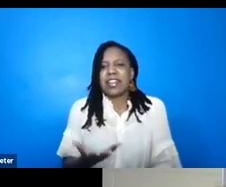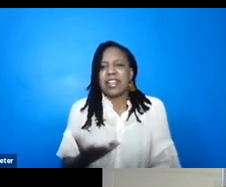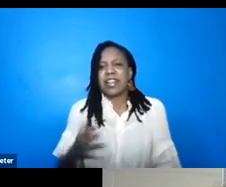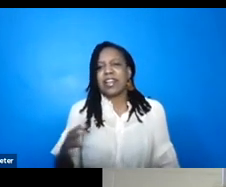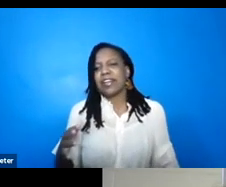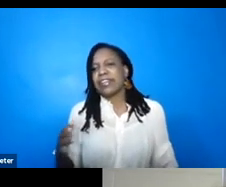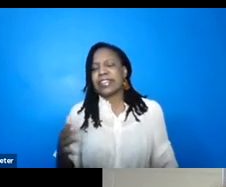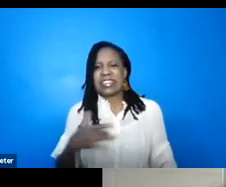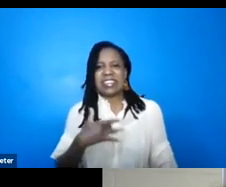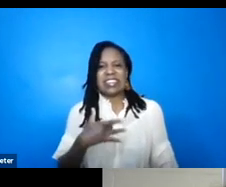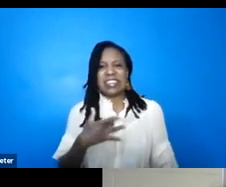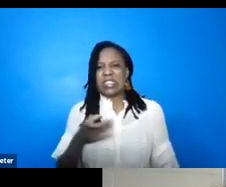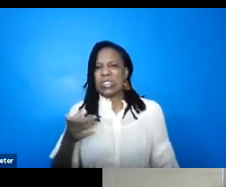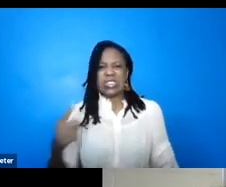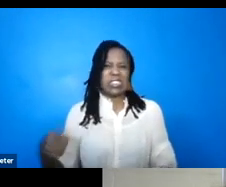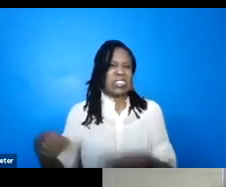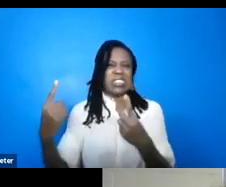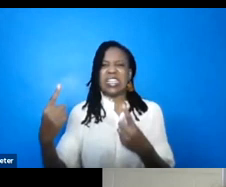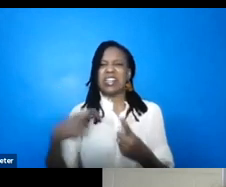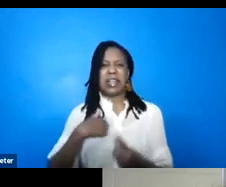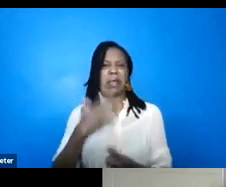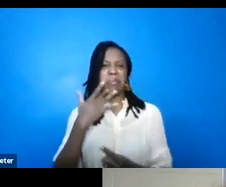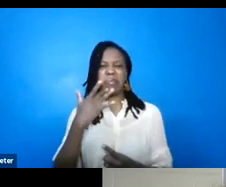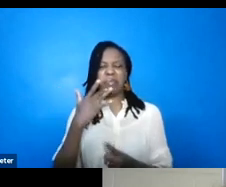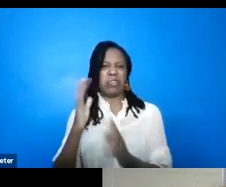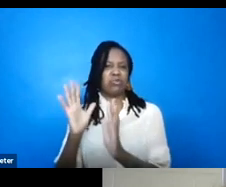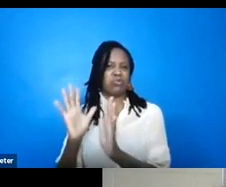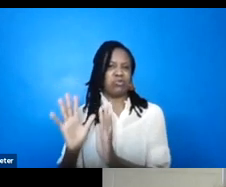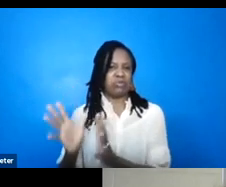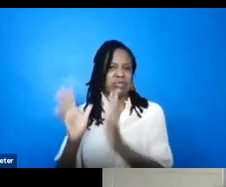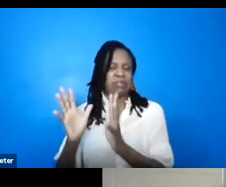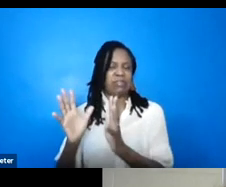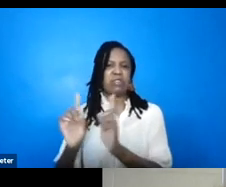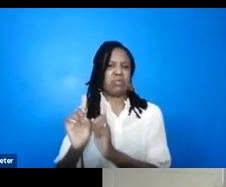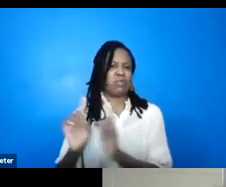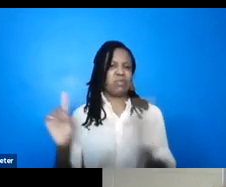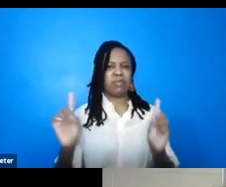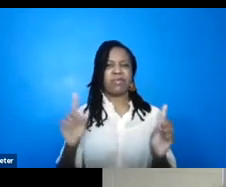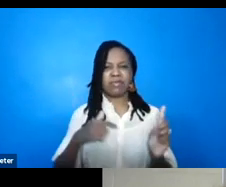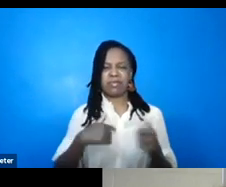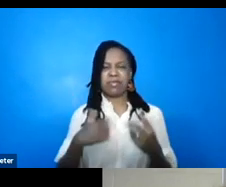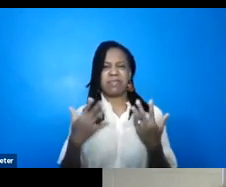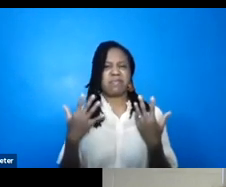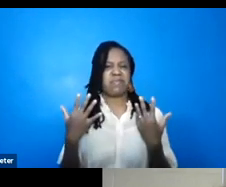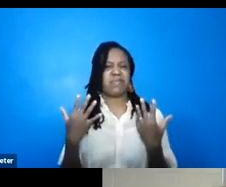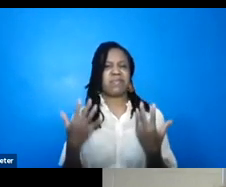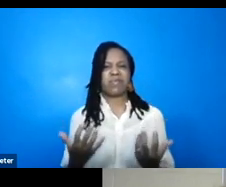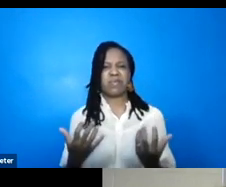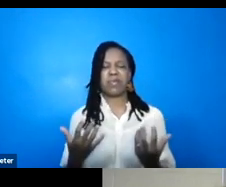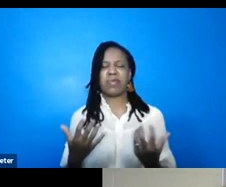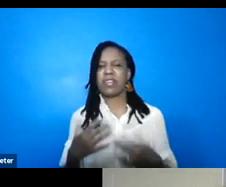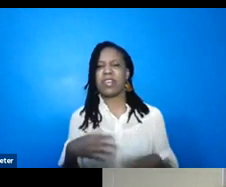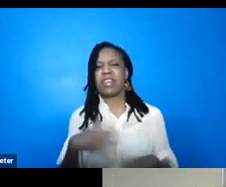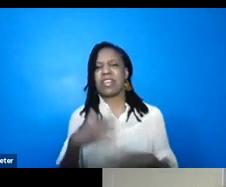walk away from a conflict, you want to talk through a conflict, you just want to walk away. You don't want to be an angry person. You don't want to